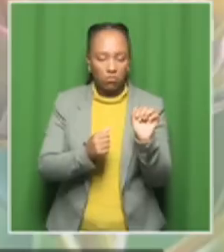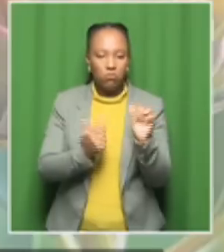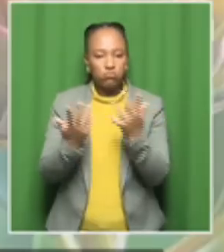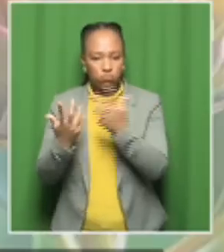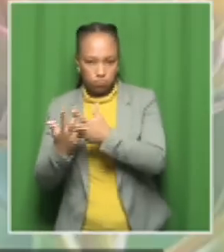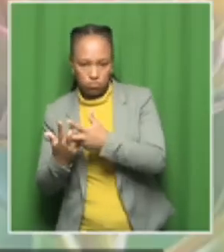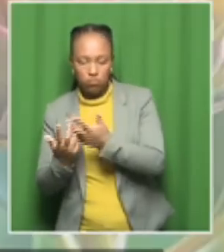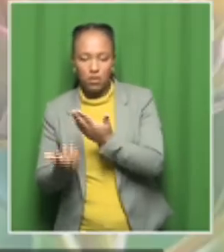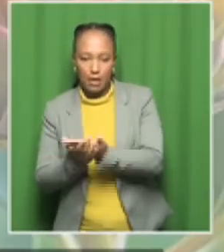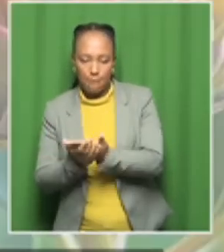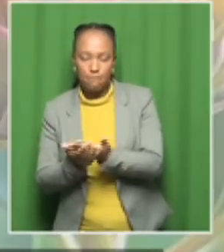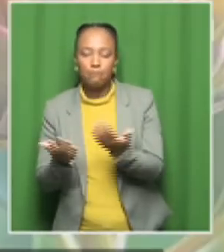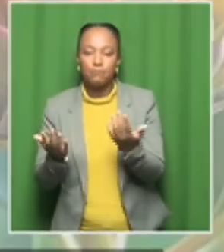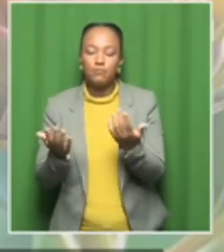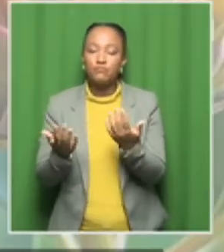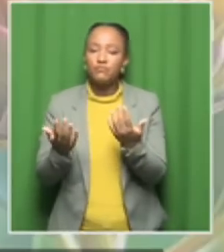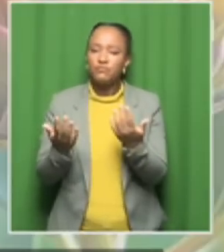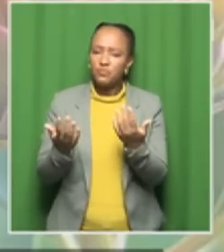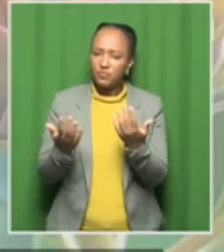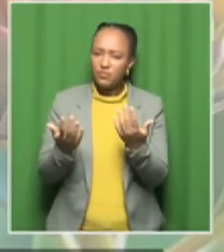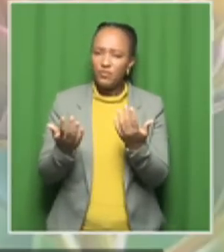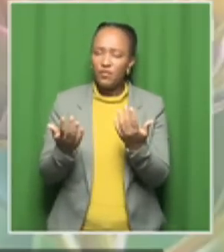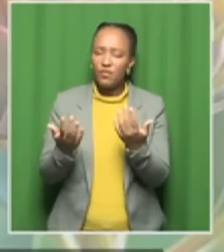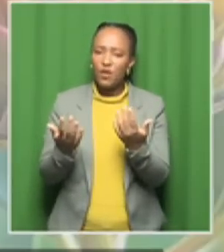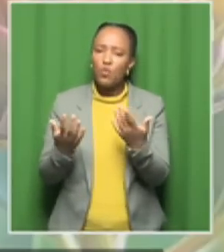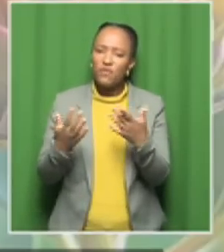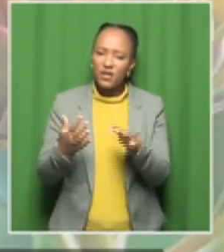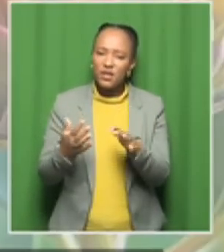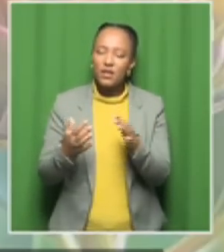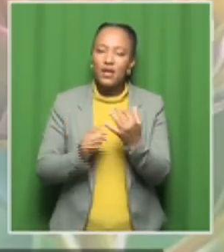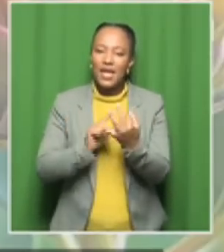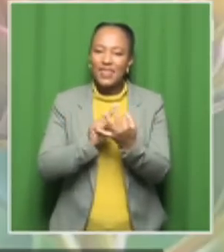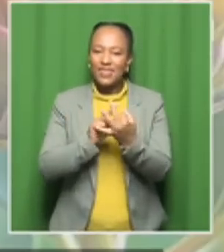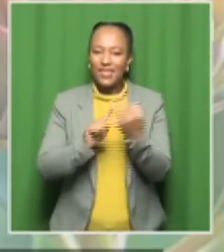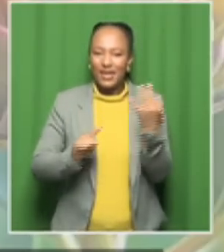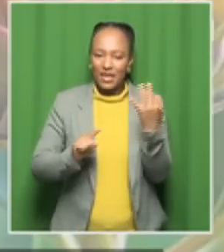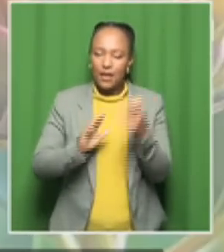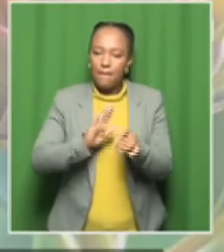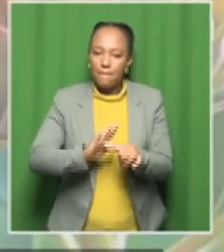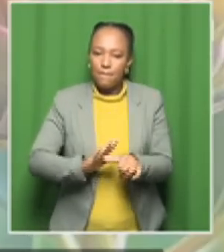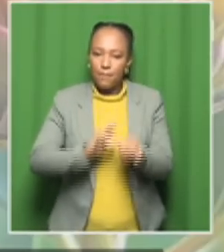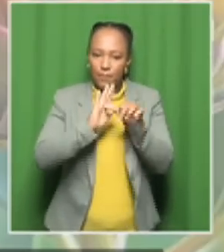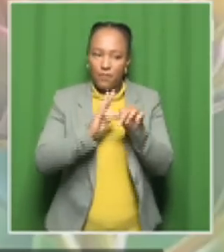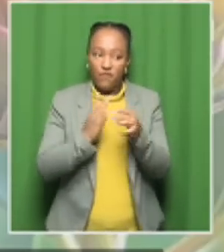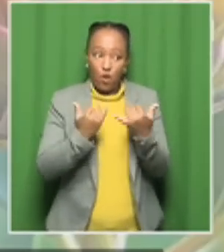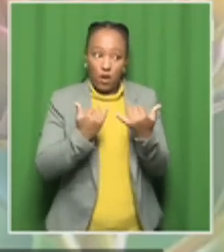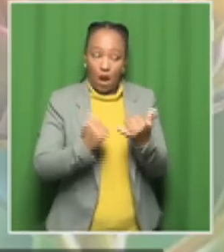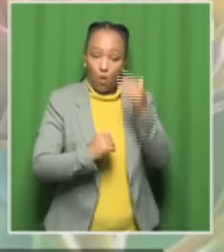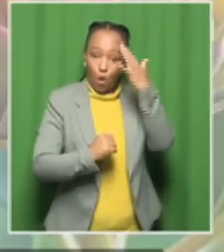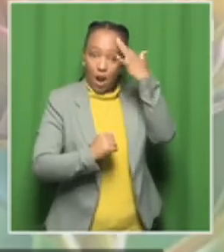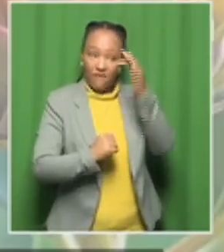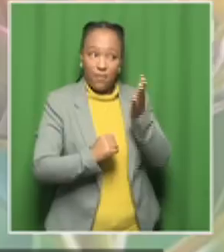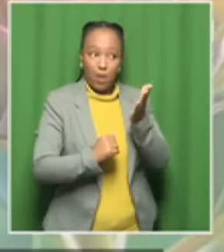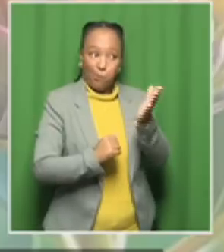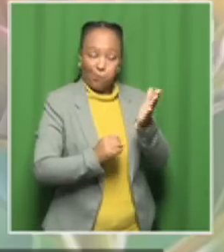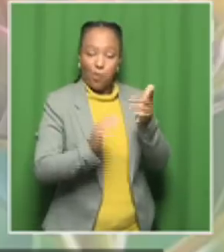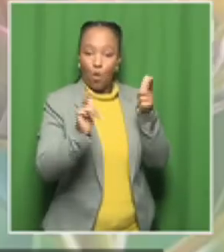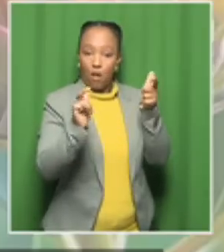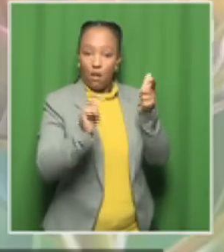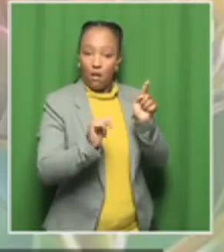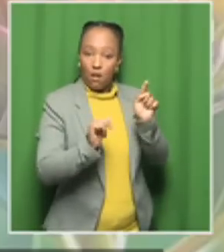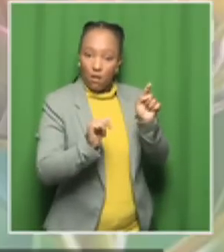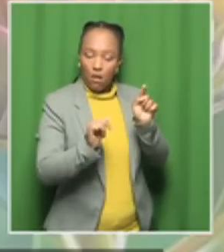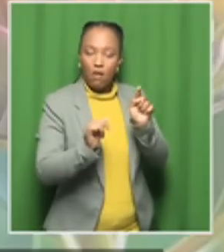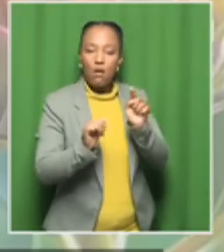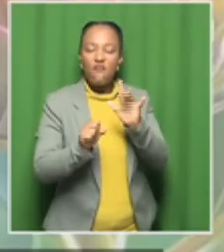we looked at the three main overarching priorities of the 7th administration and made sure that our full agenda